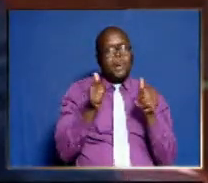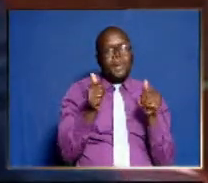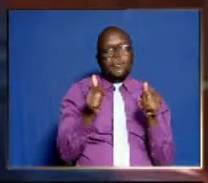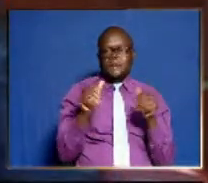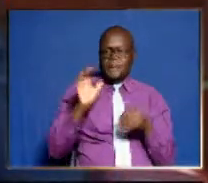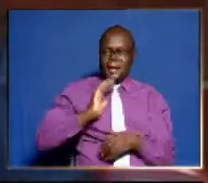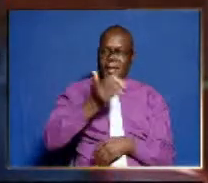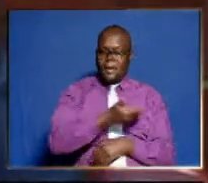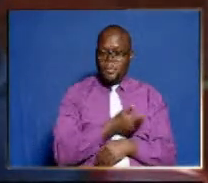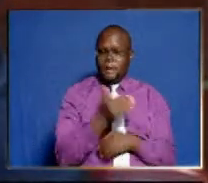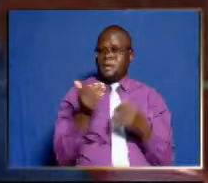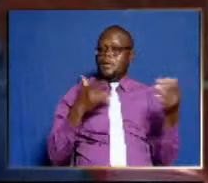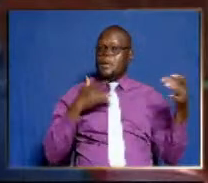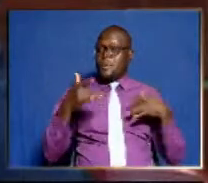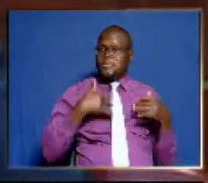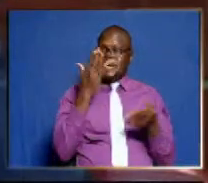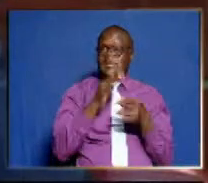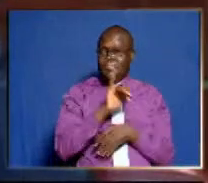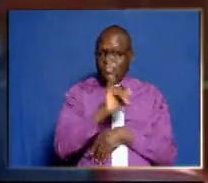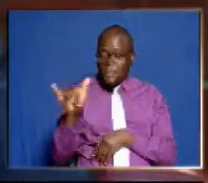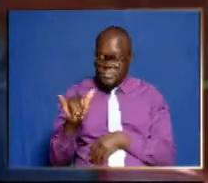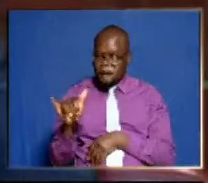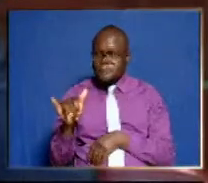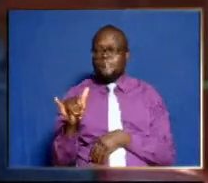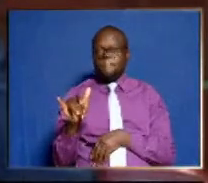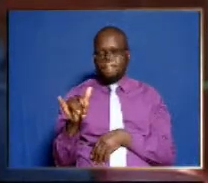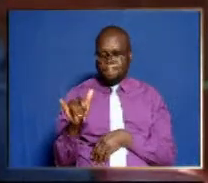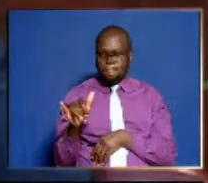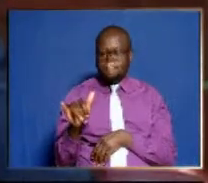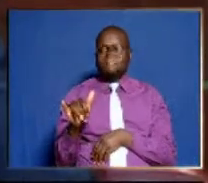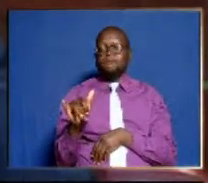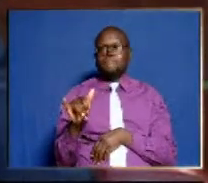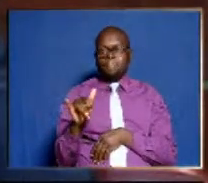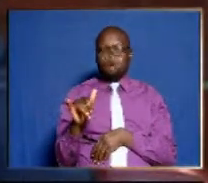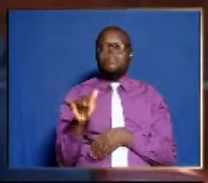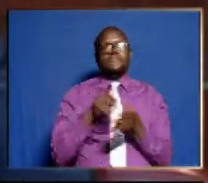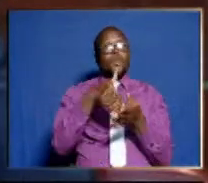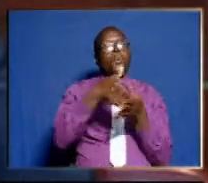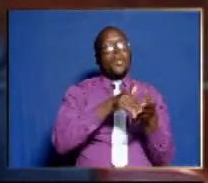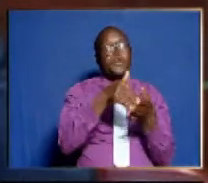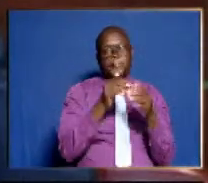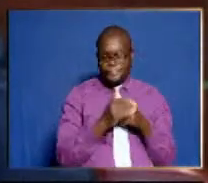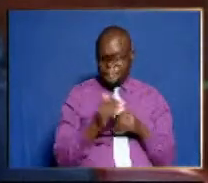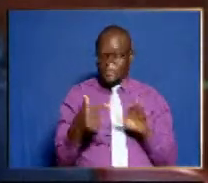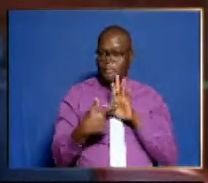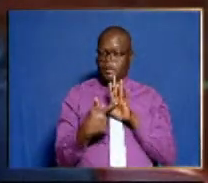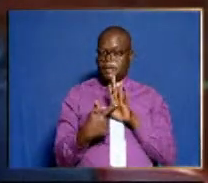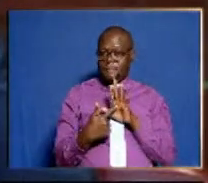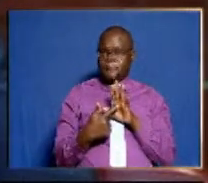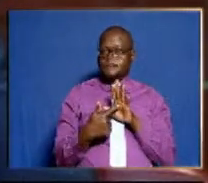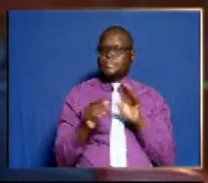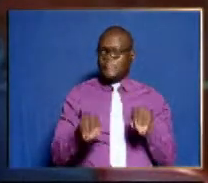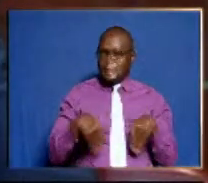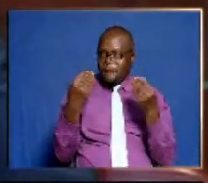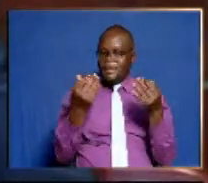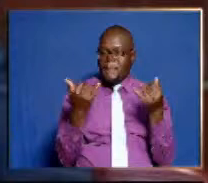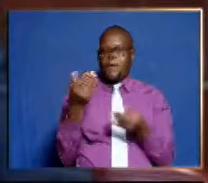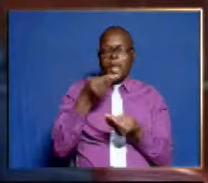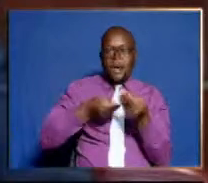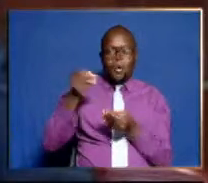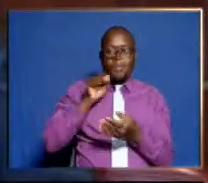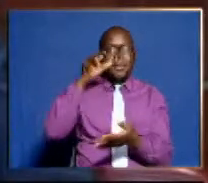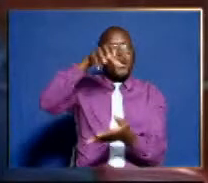committee is concerned that some of the growth fundamentals are potentially weak. For instance, given the current economic